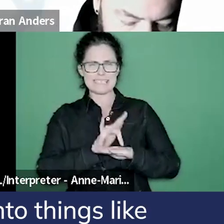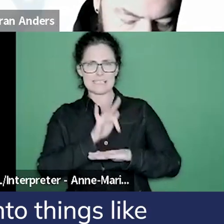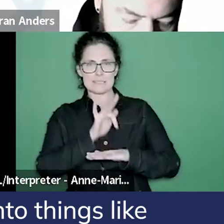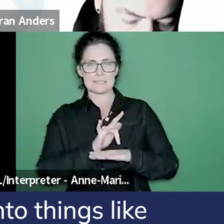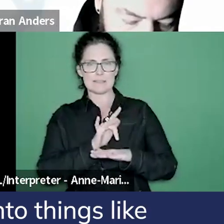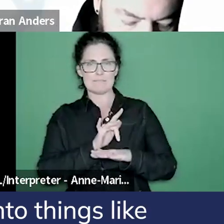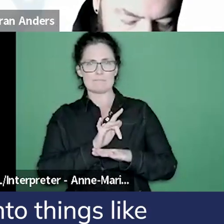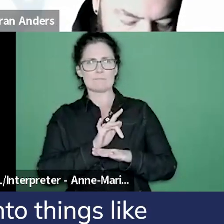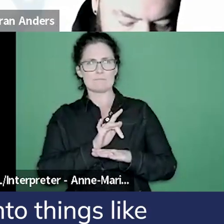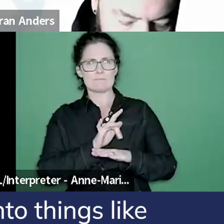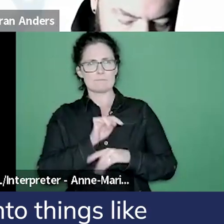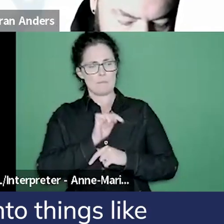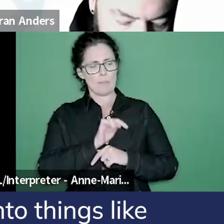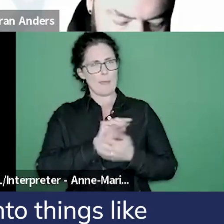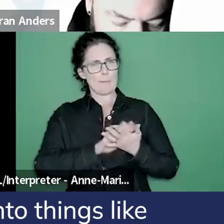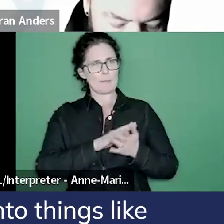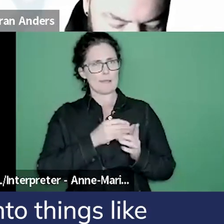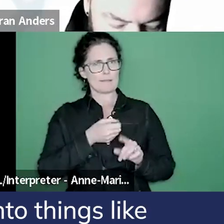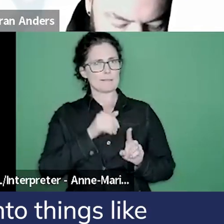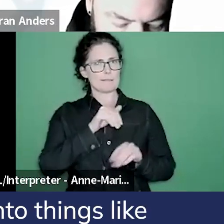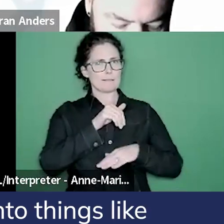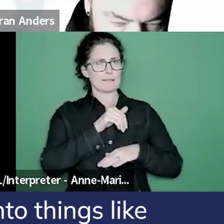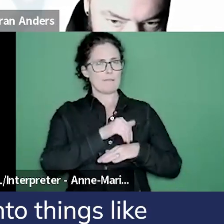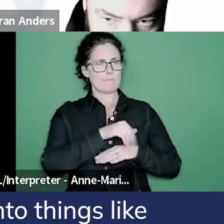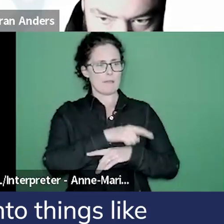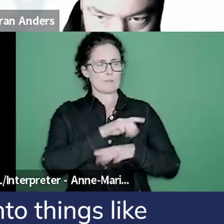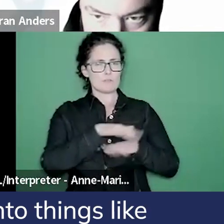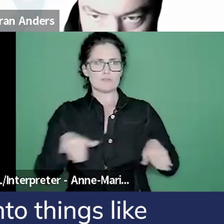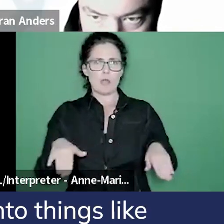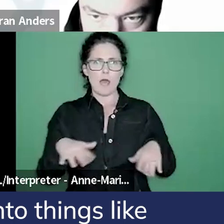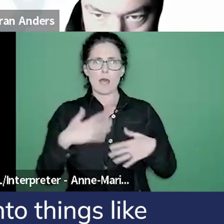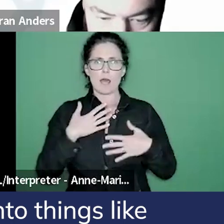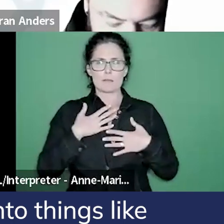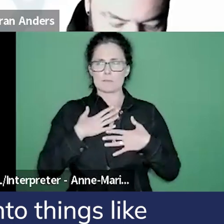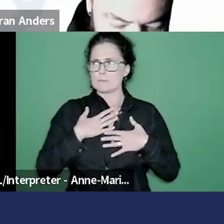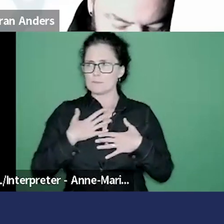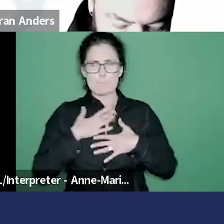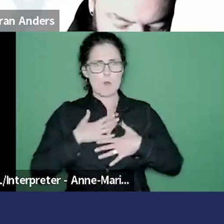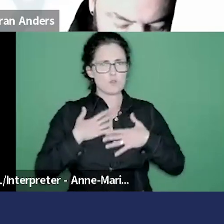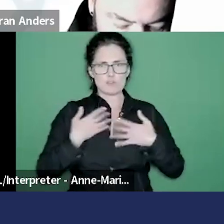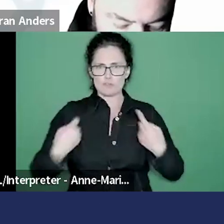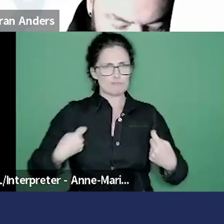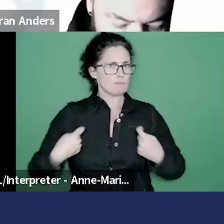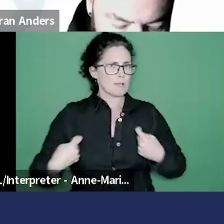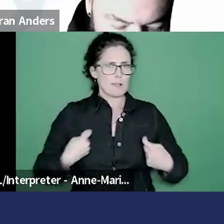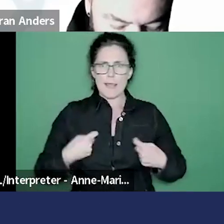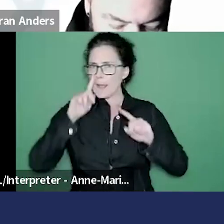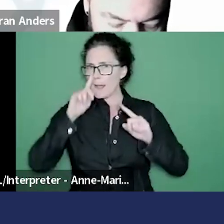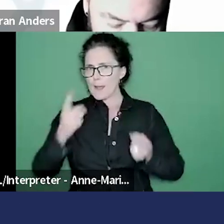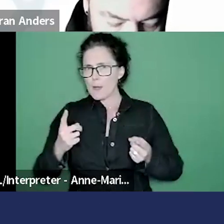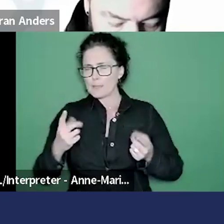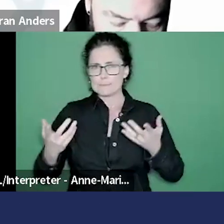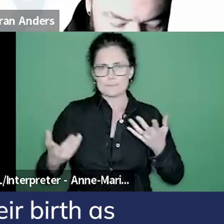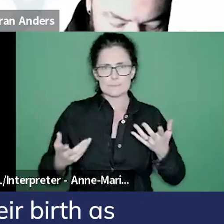is what then can have a knock-on effect into things like child emotional regulation. But it's really an